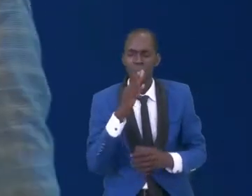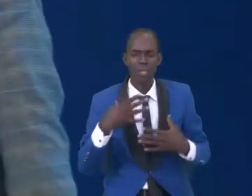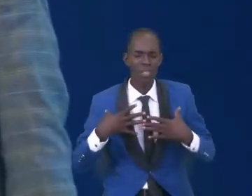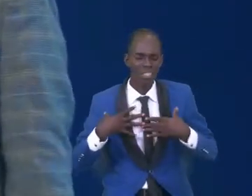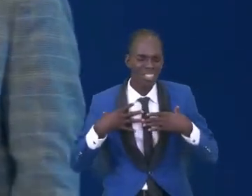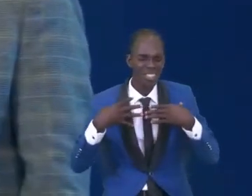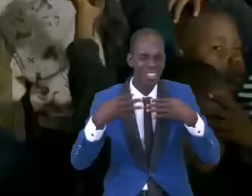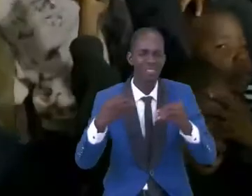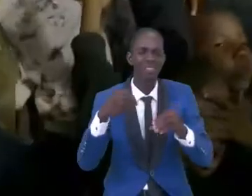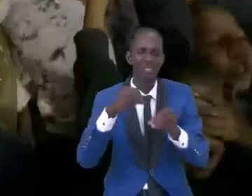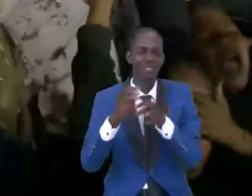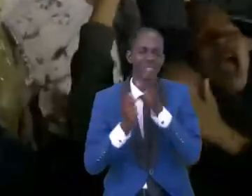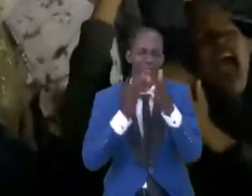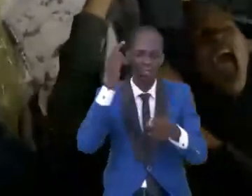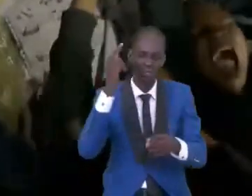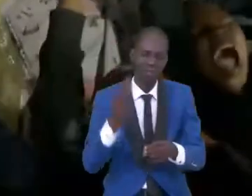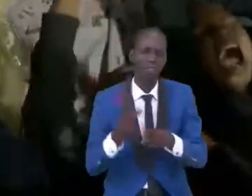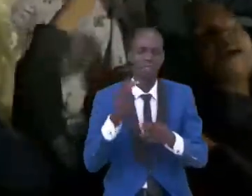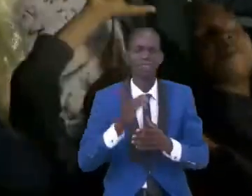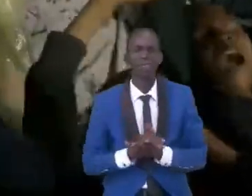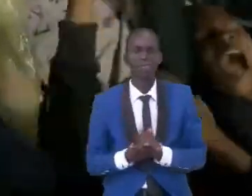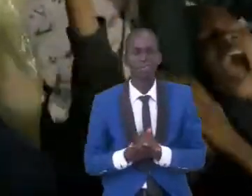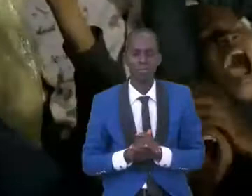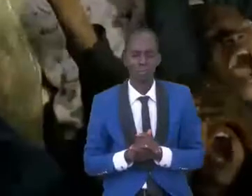in Jesus' name.